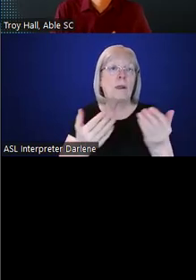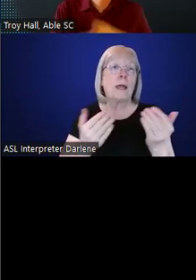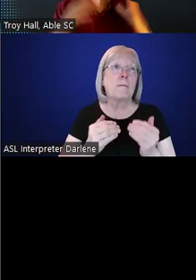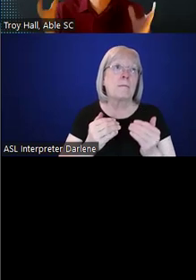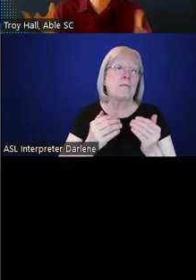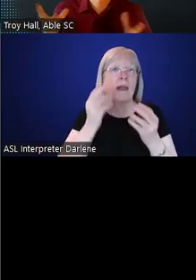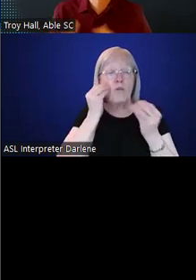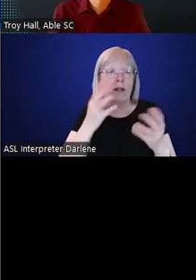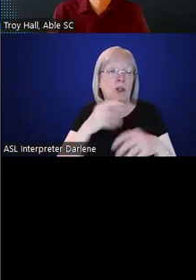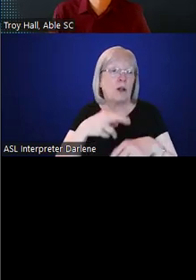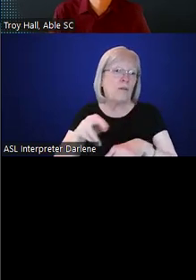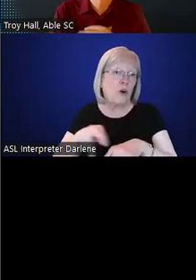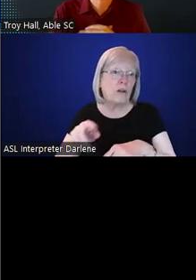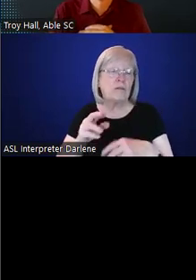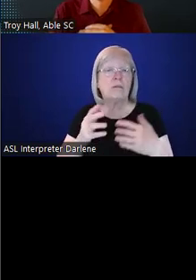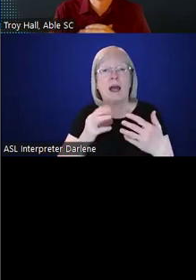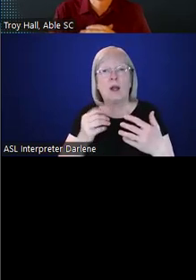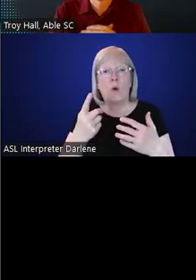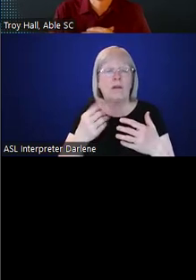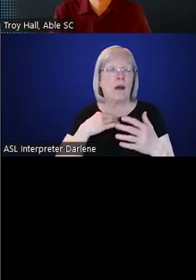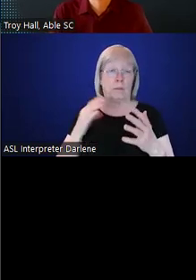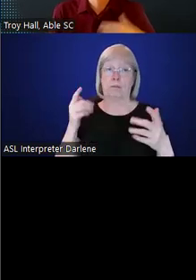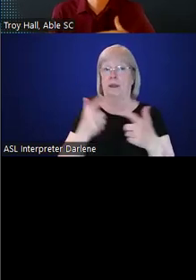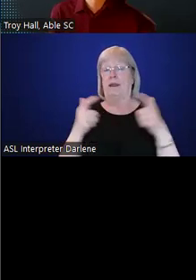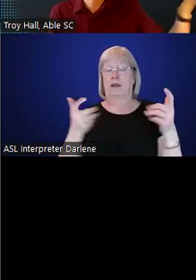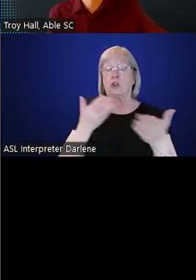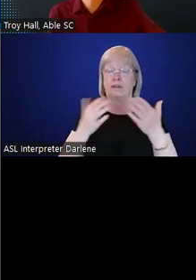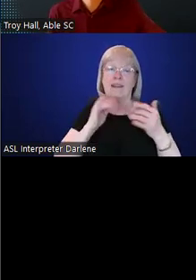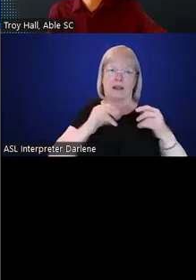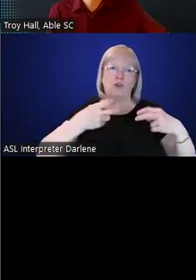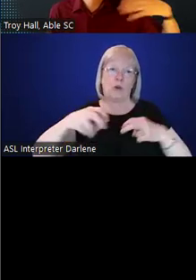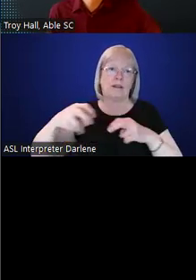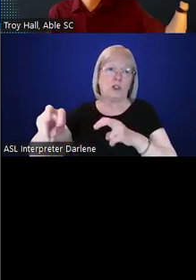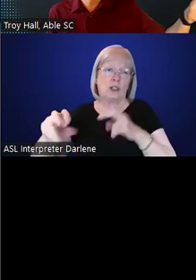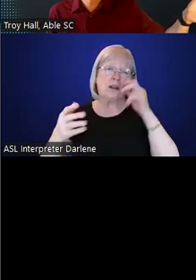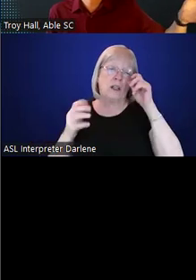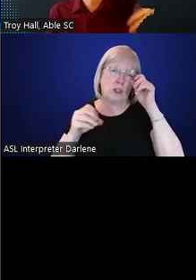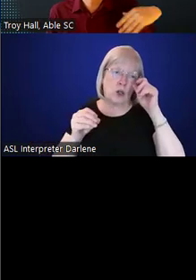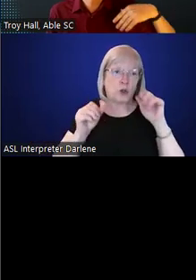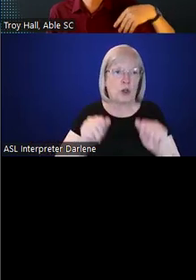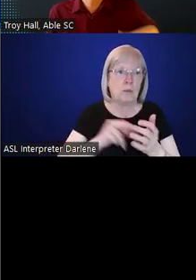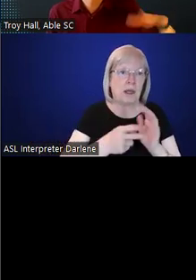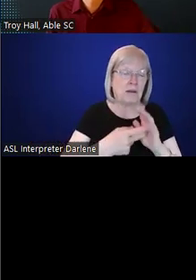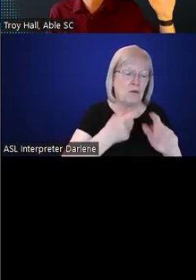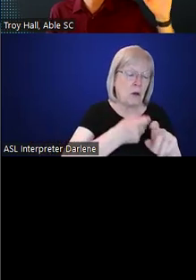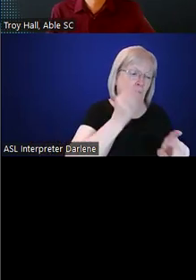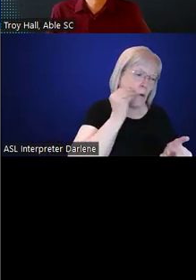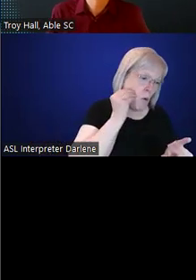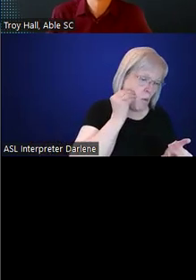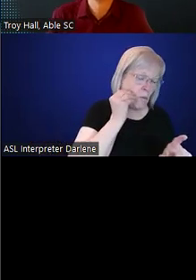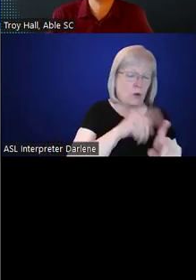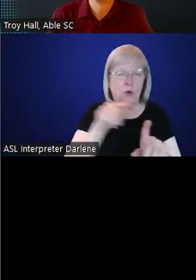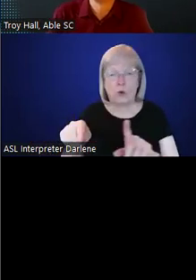then of course one of our big services, transition. So that can be transition from a home into the community, but also transition